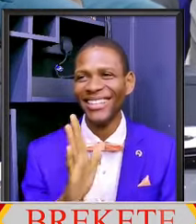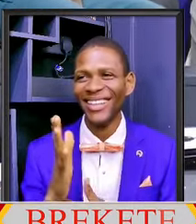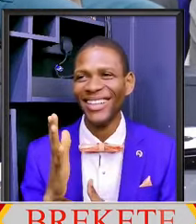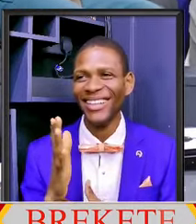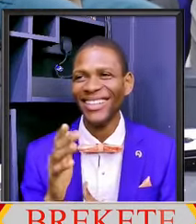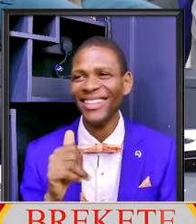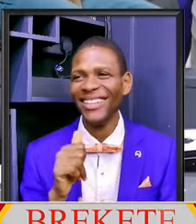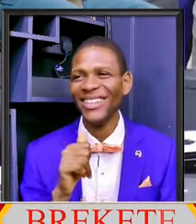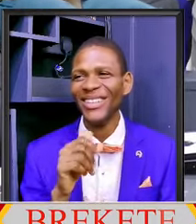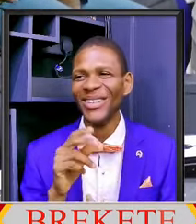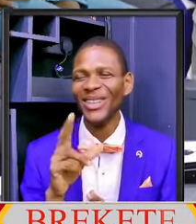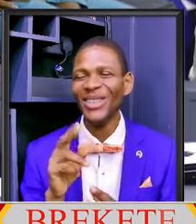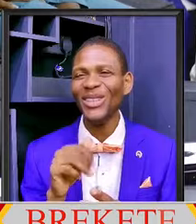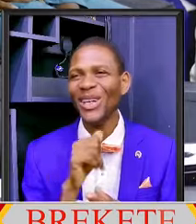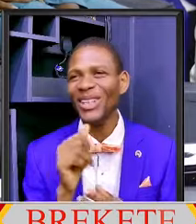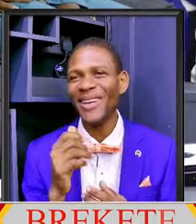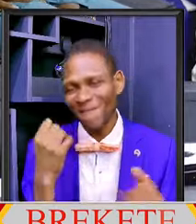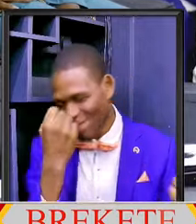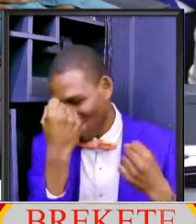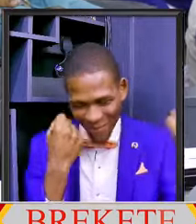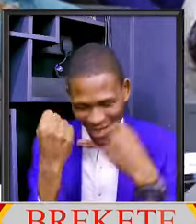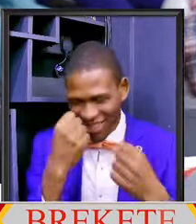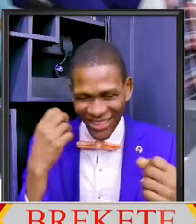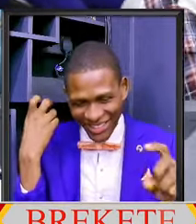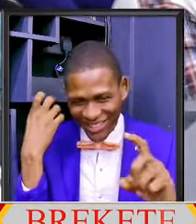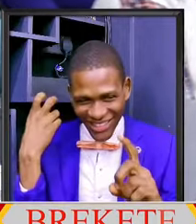Say, thank God, no big boxer hit you.